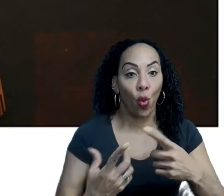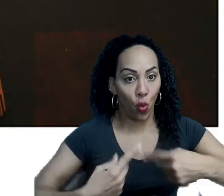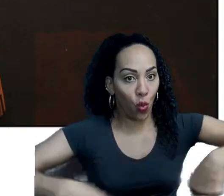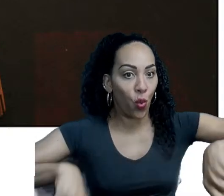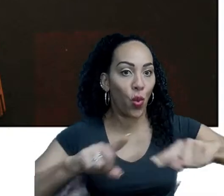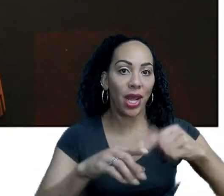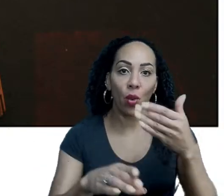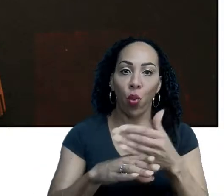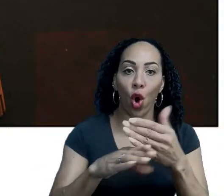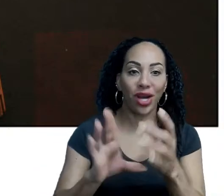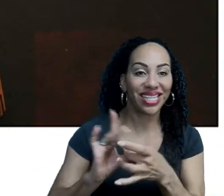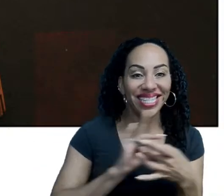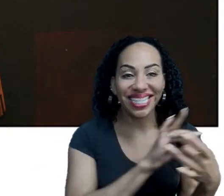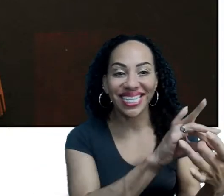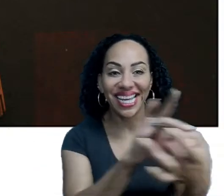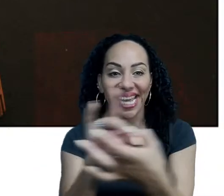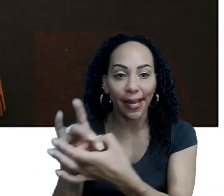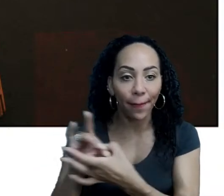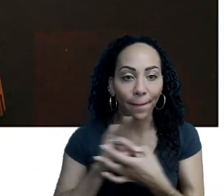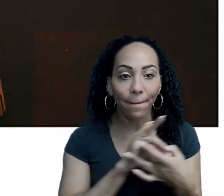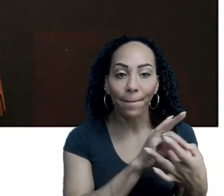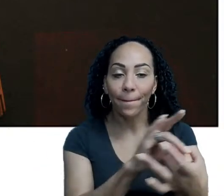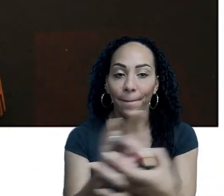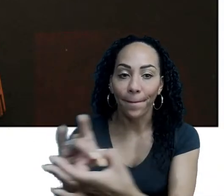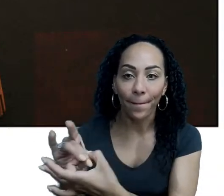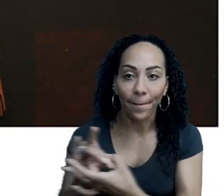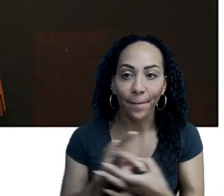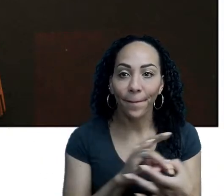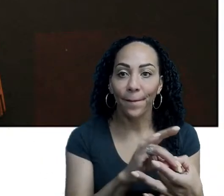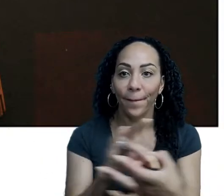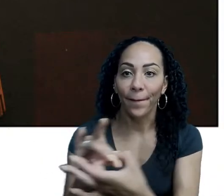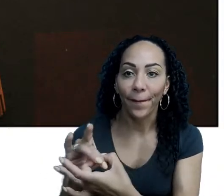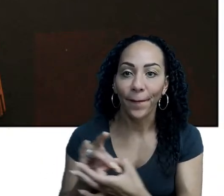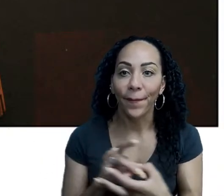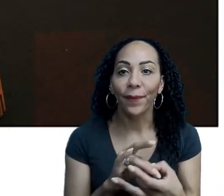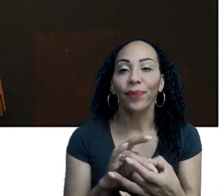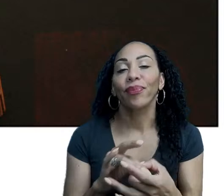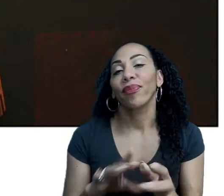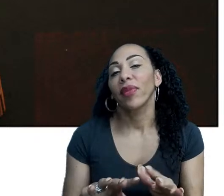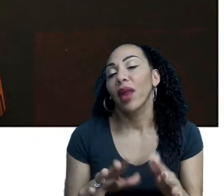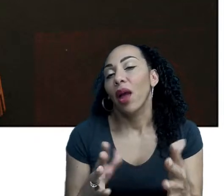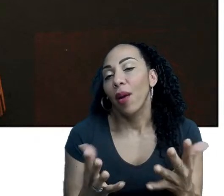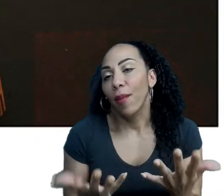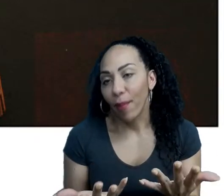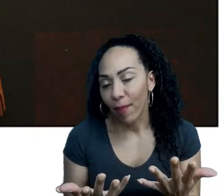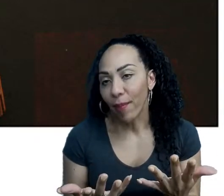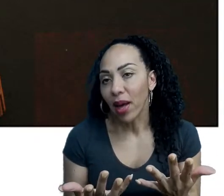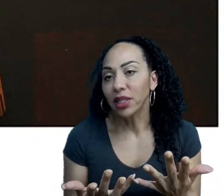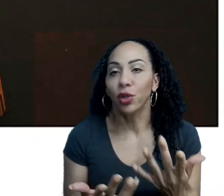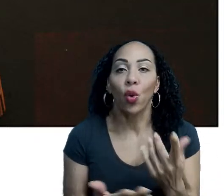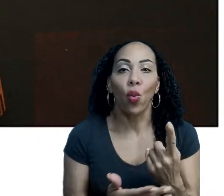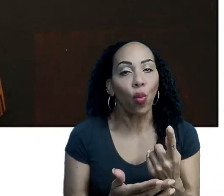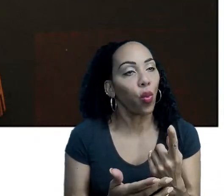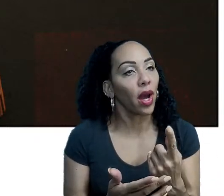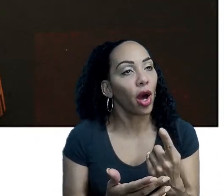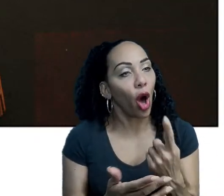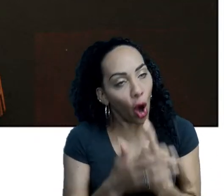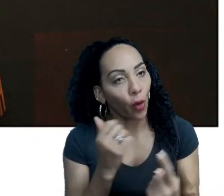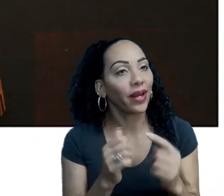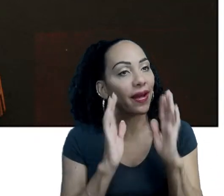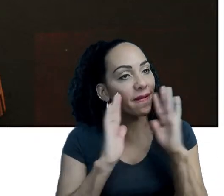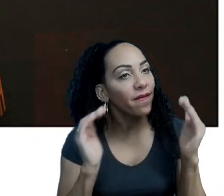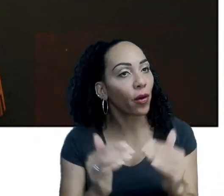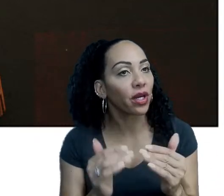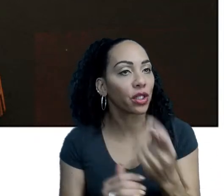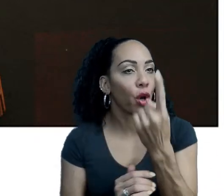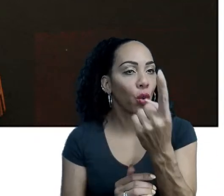if you're then kind of looking at only one idea being put forward. And actually, children are quite good at that, and young people are quite good at that. You know,